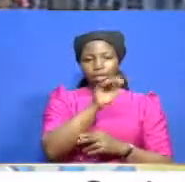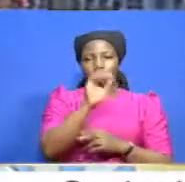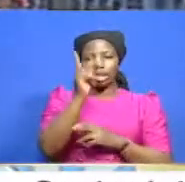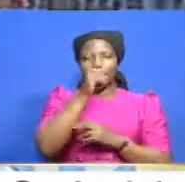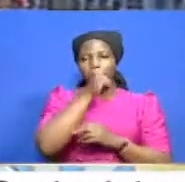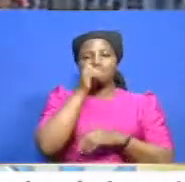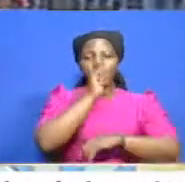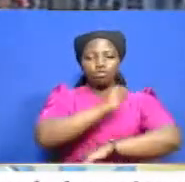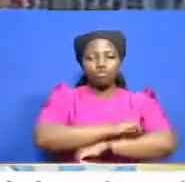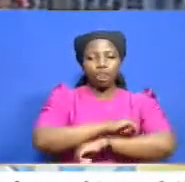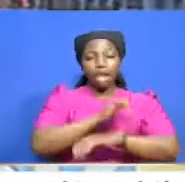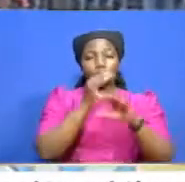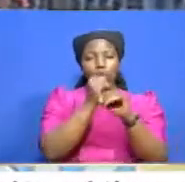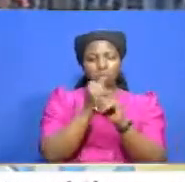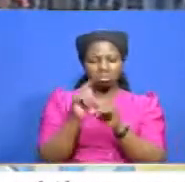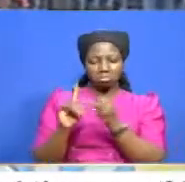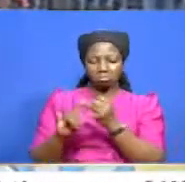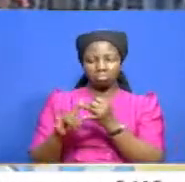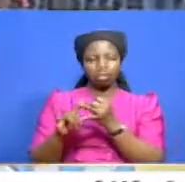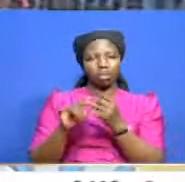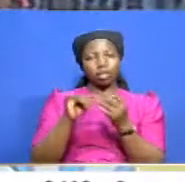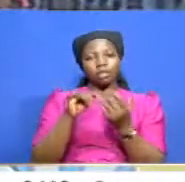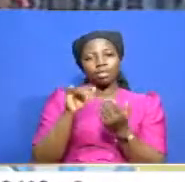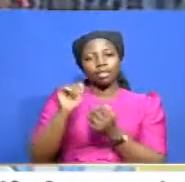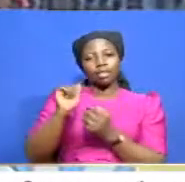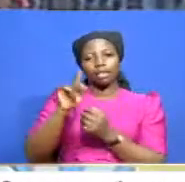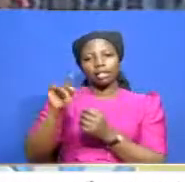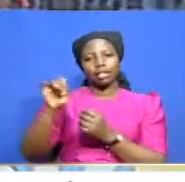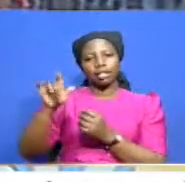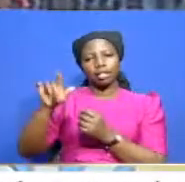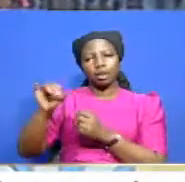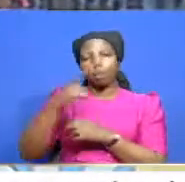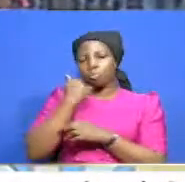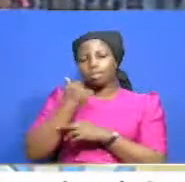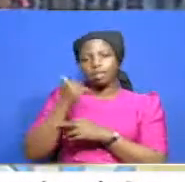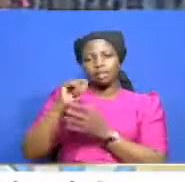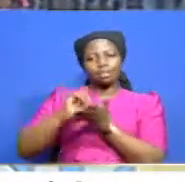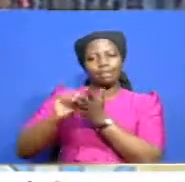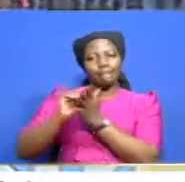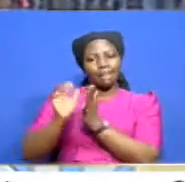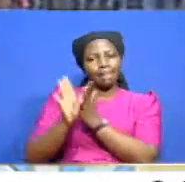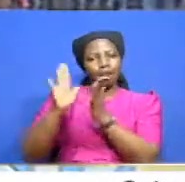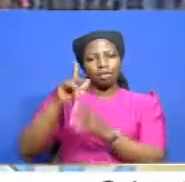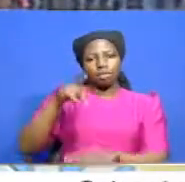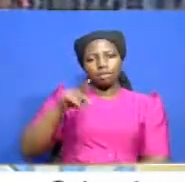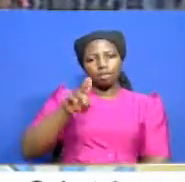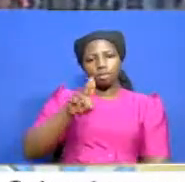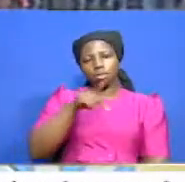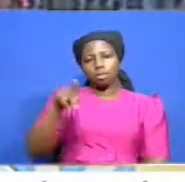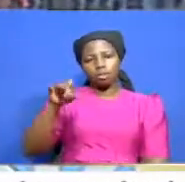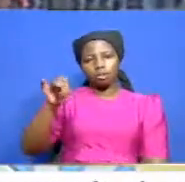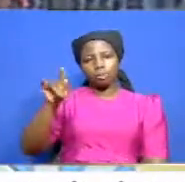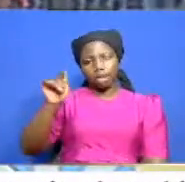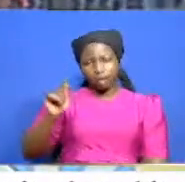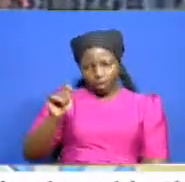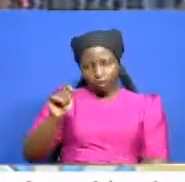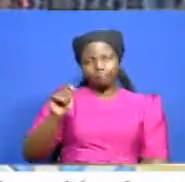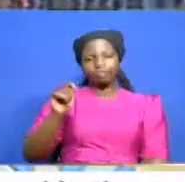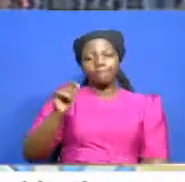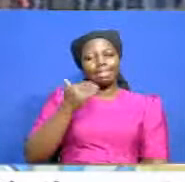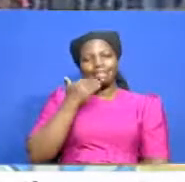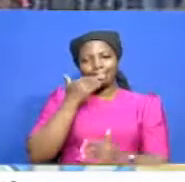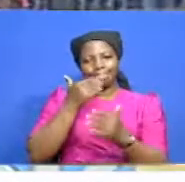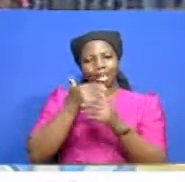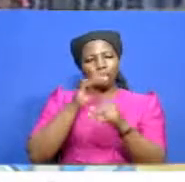Association, and also I was speaking to Akelo Misuri, the Secretary General, the Kenya Union of Post-Primary Education Teachers. Thank you so